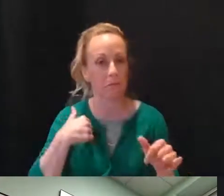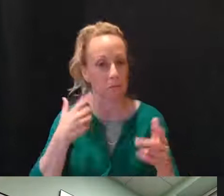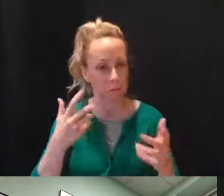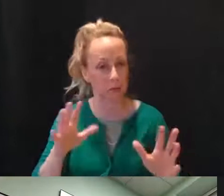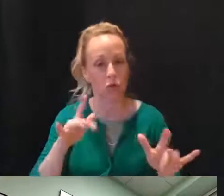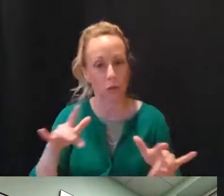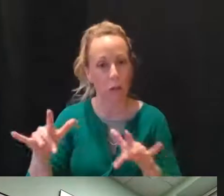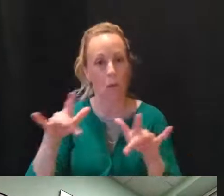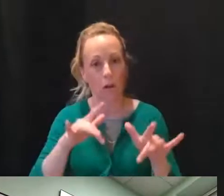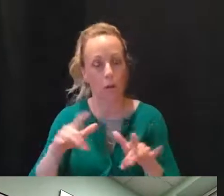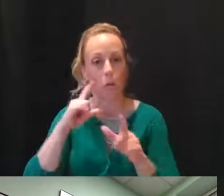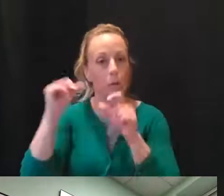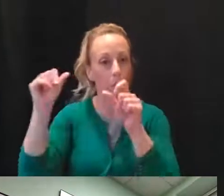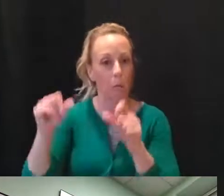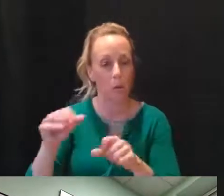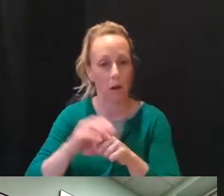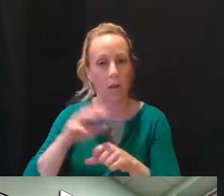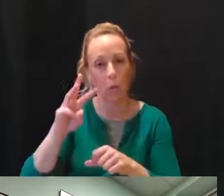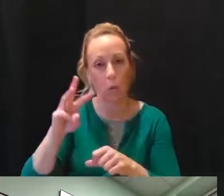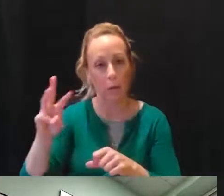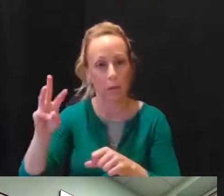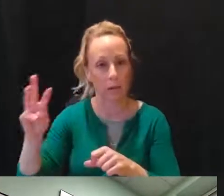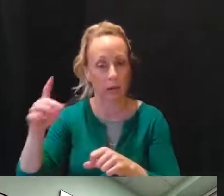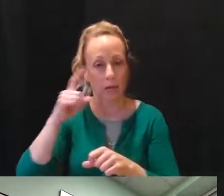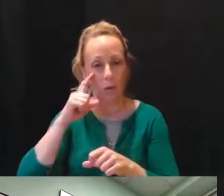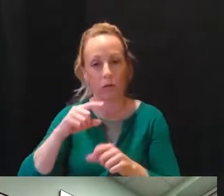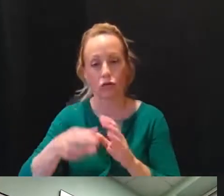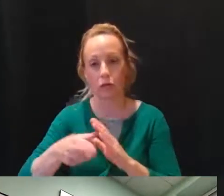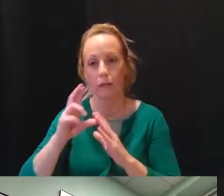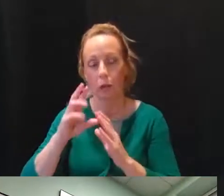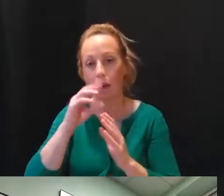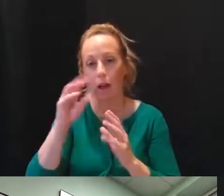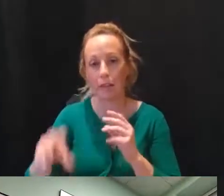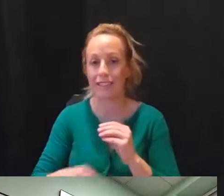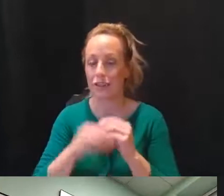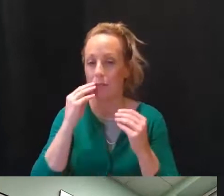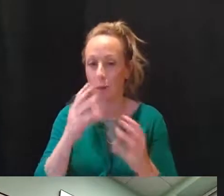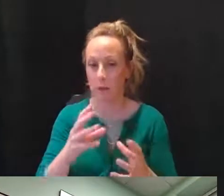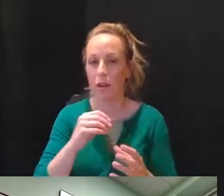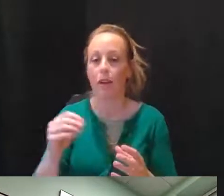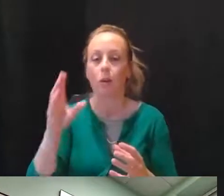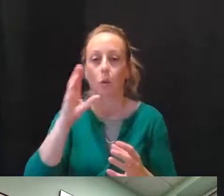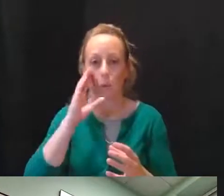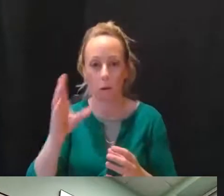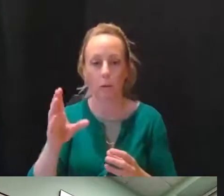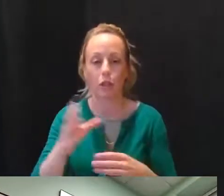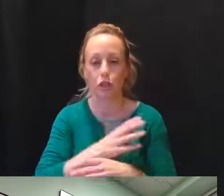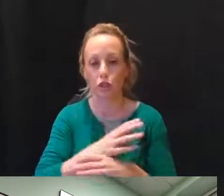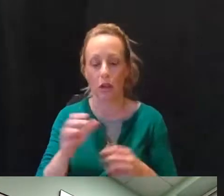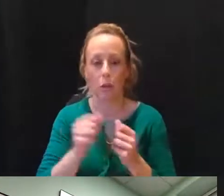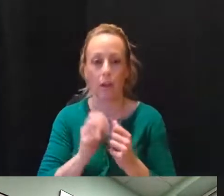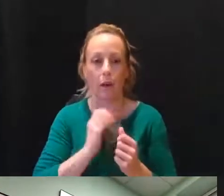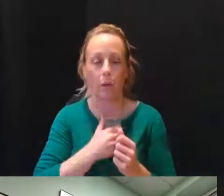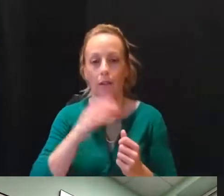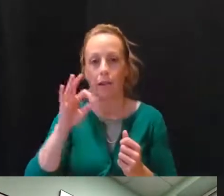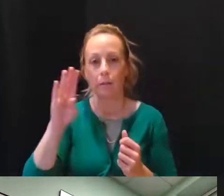we'll be posting it onto the website, so it is there for review and additional information, and it will be shared through our Facebook pages, so